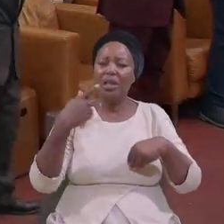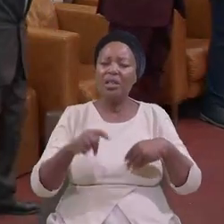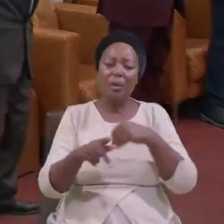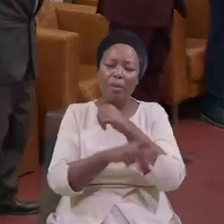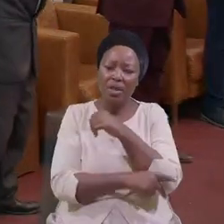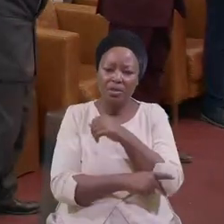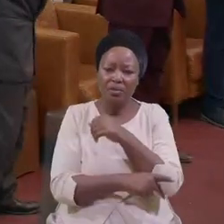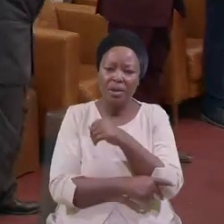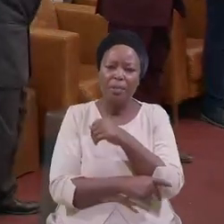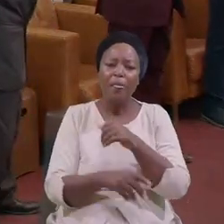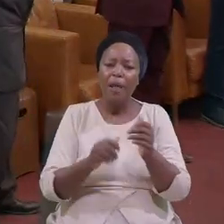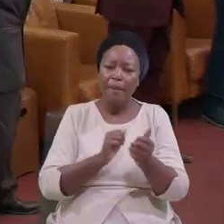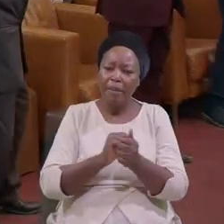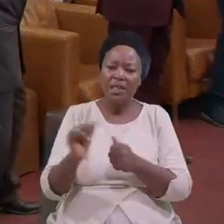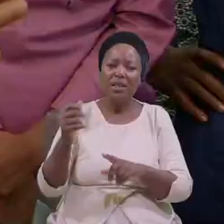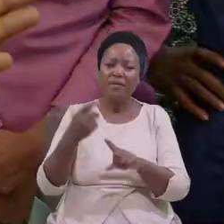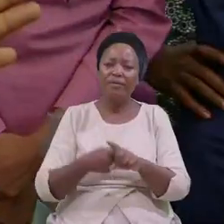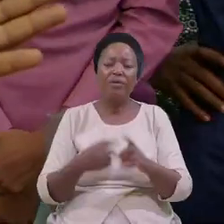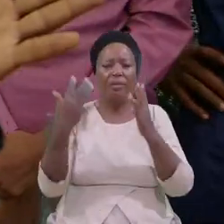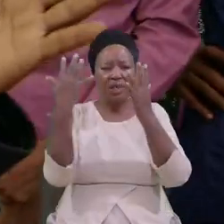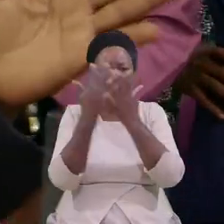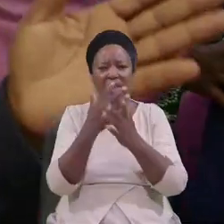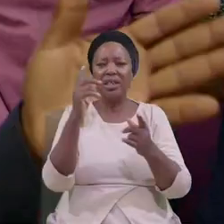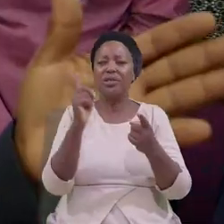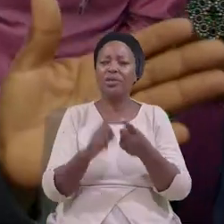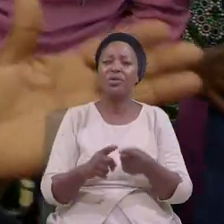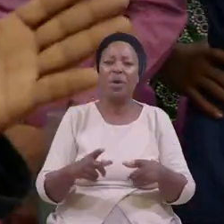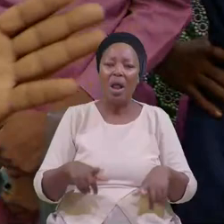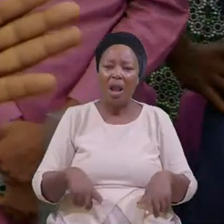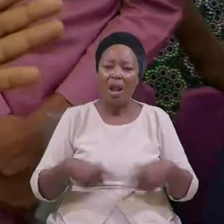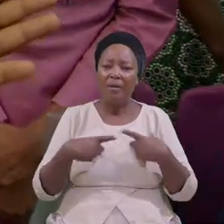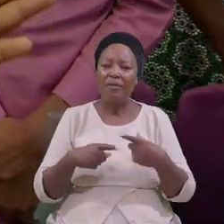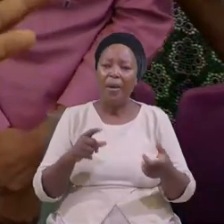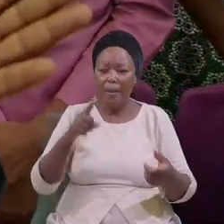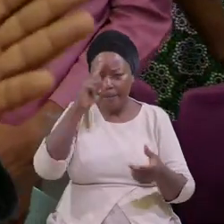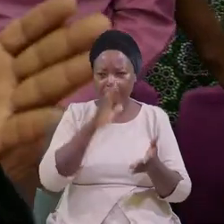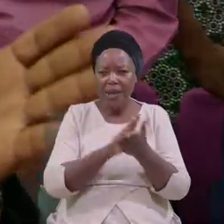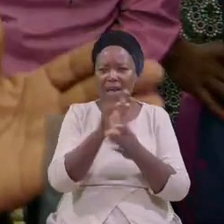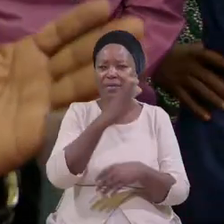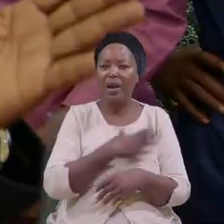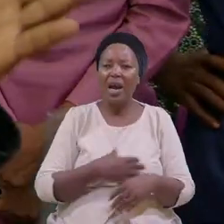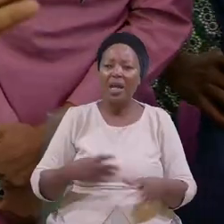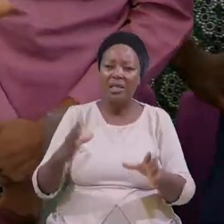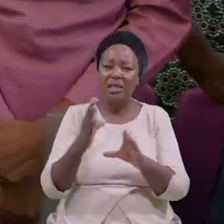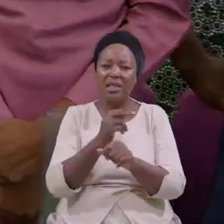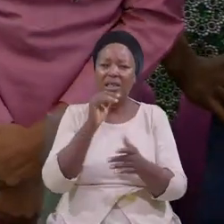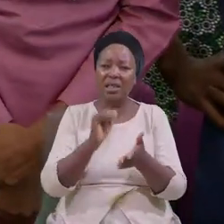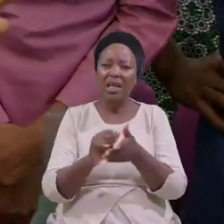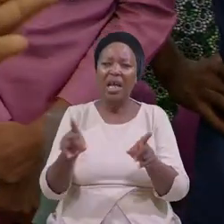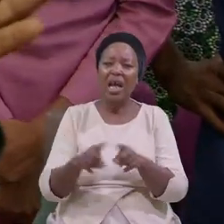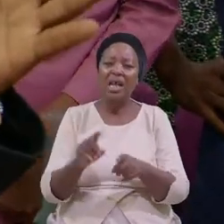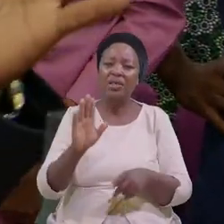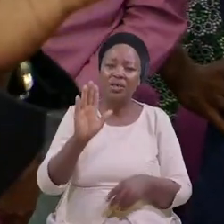Passover, passing from darkness unto light. Believe and claim that as yours. If